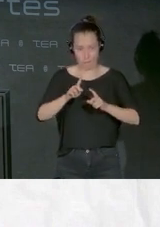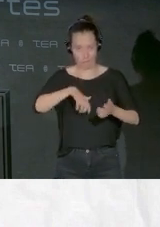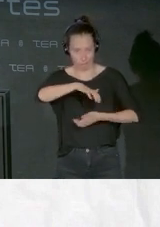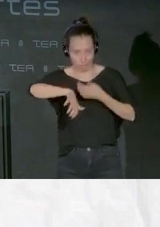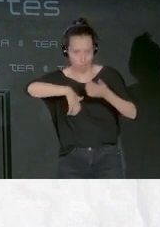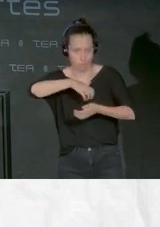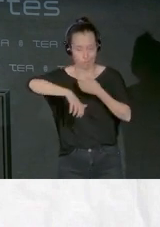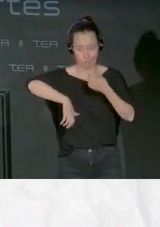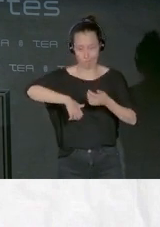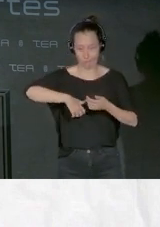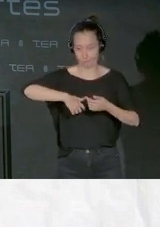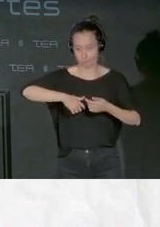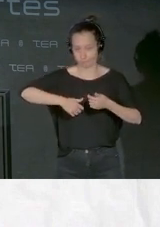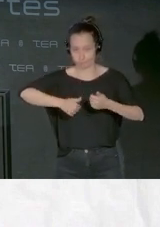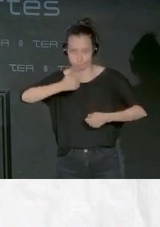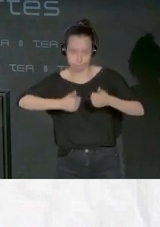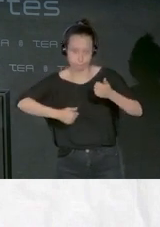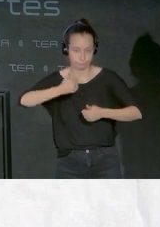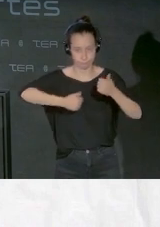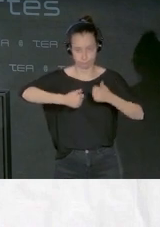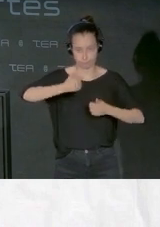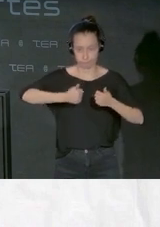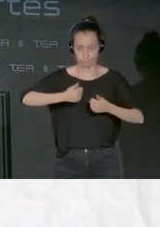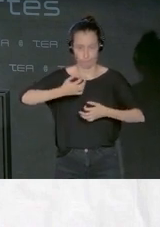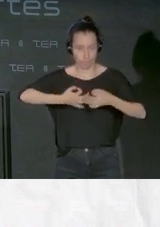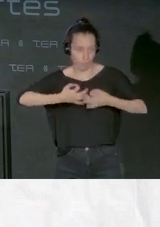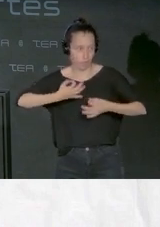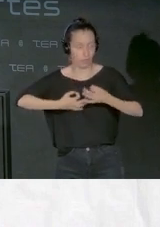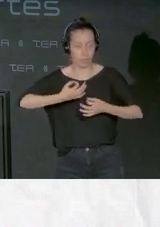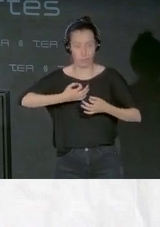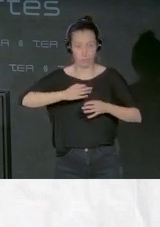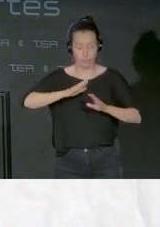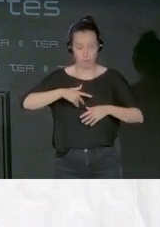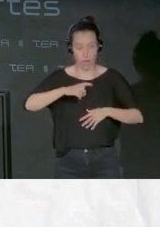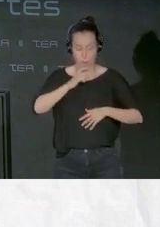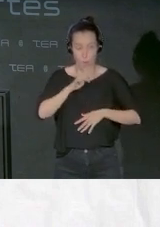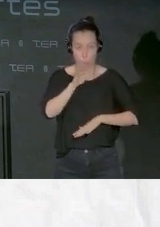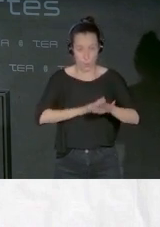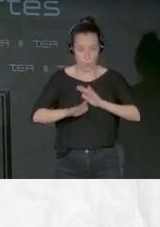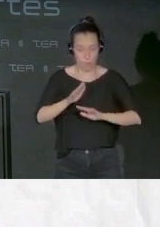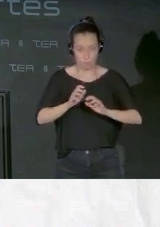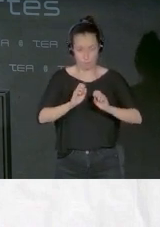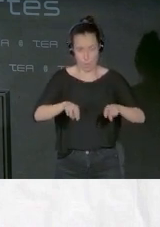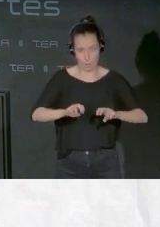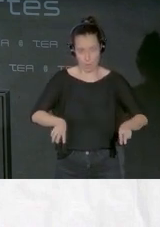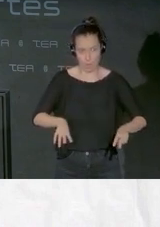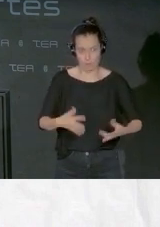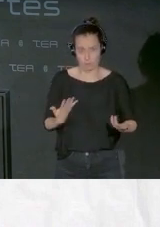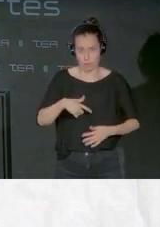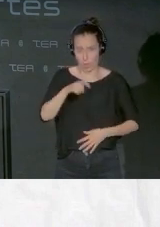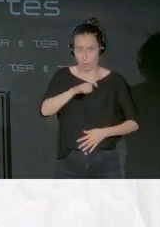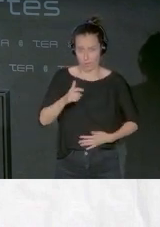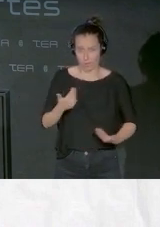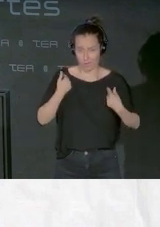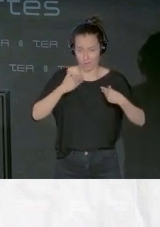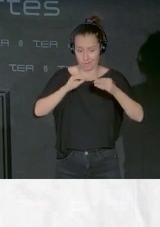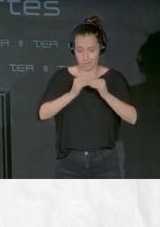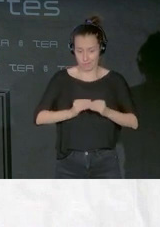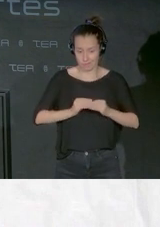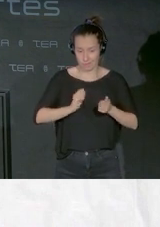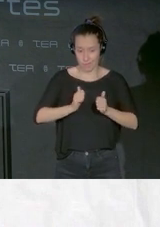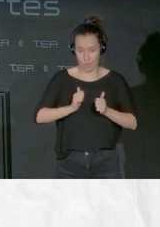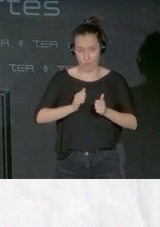for game developers to enforce the rights, really. We looked also at different things, including antitrust